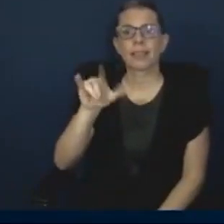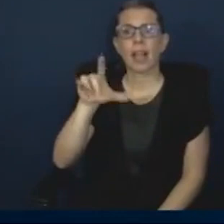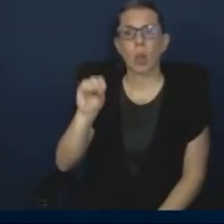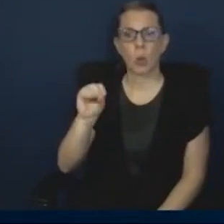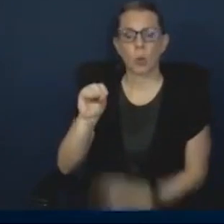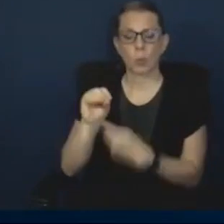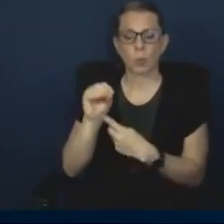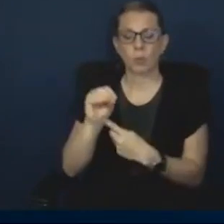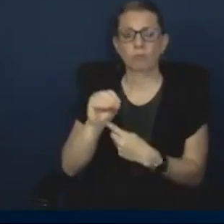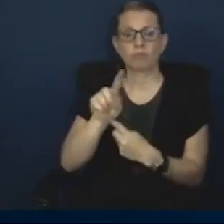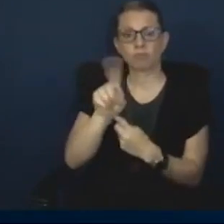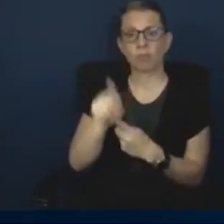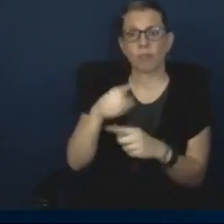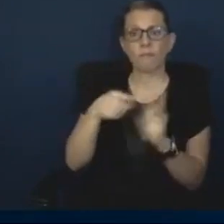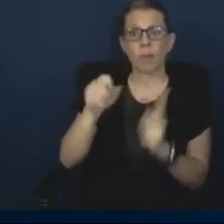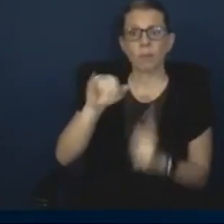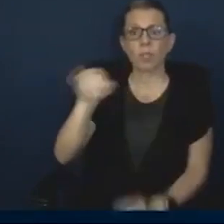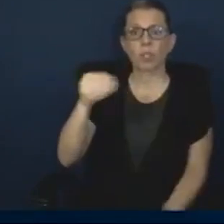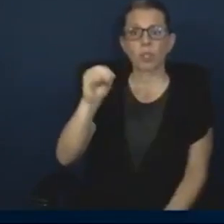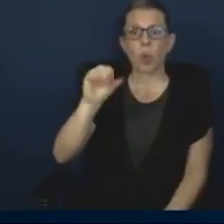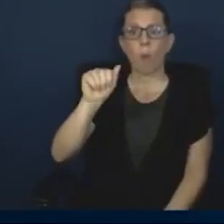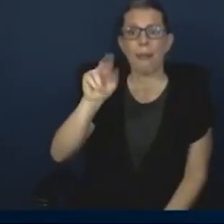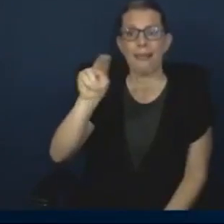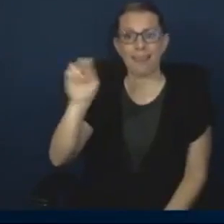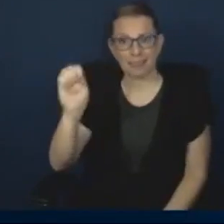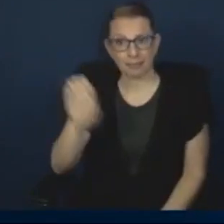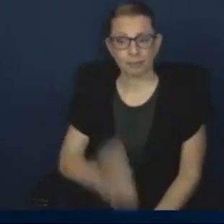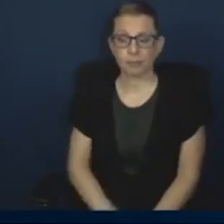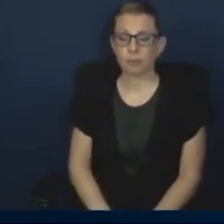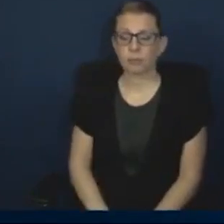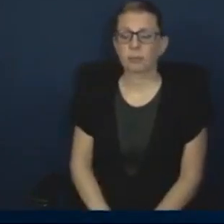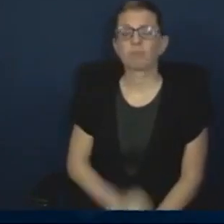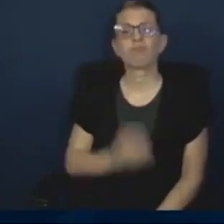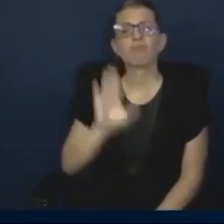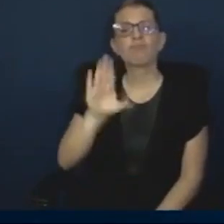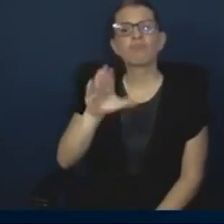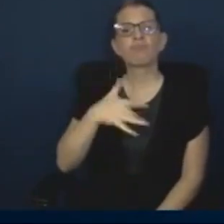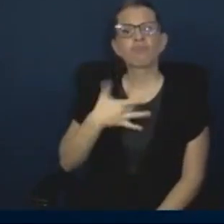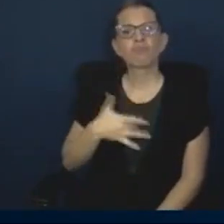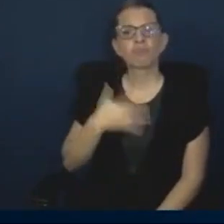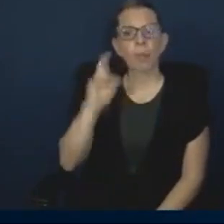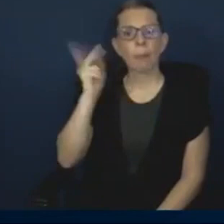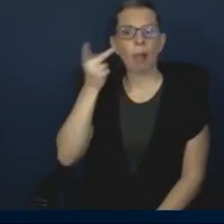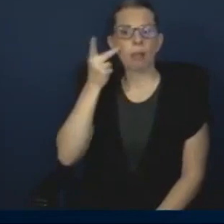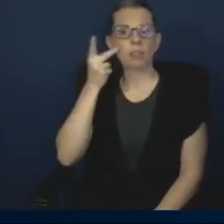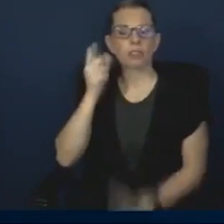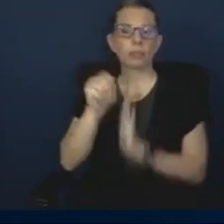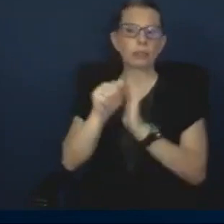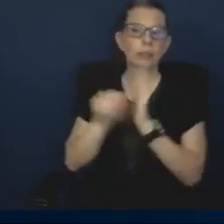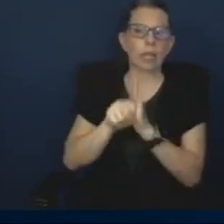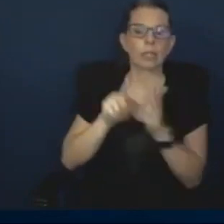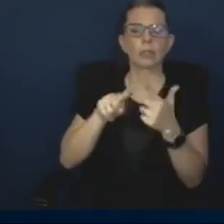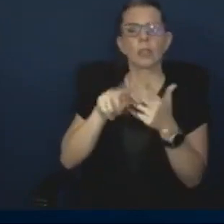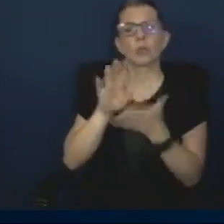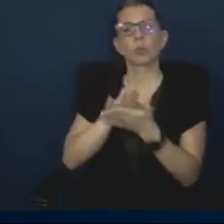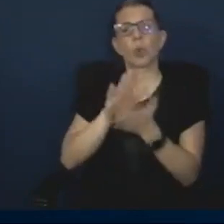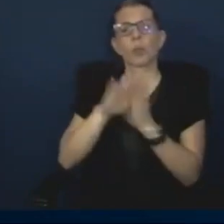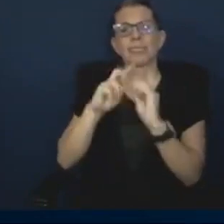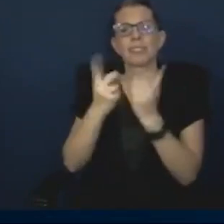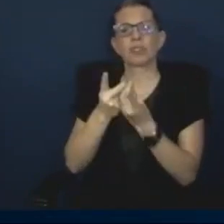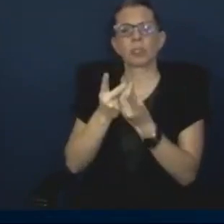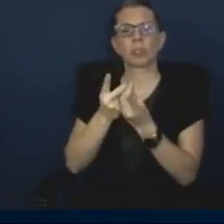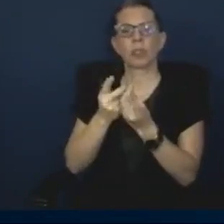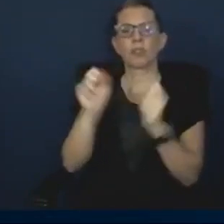from Joanne. She would like to know your feelings on politicians, states, and school districts dropping or